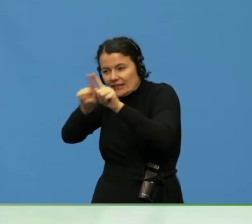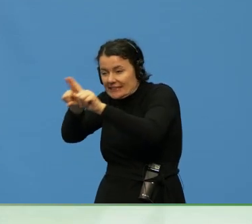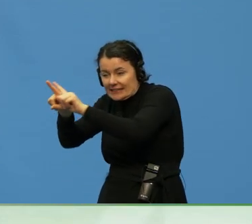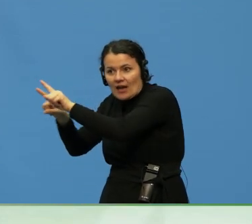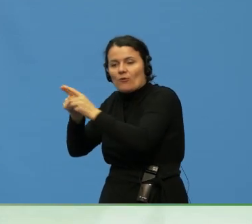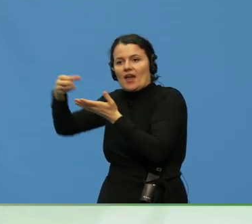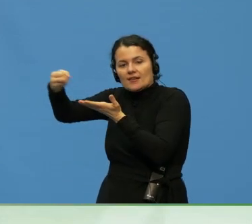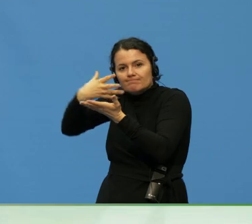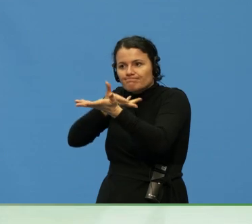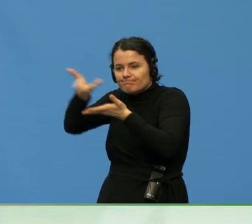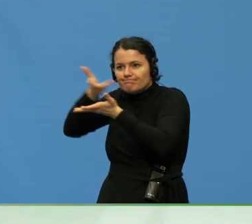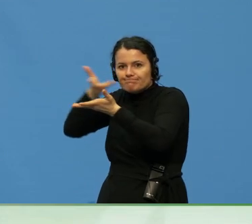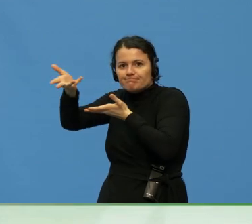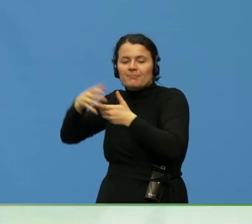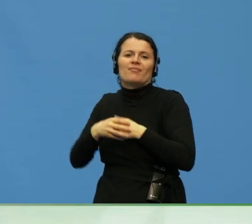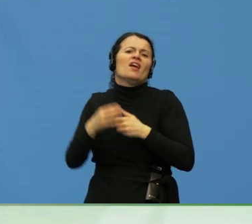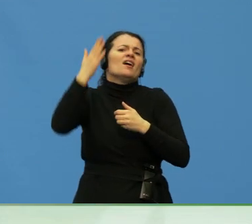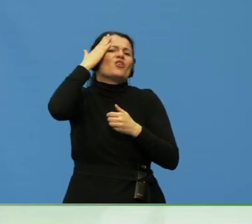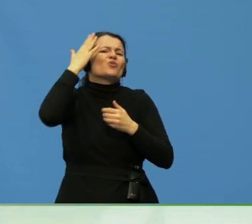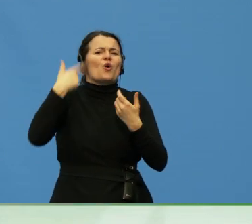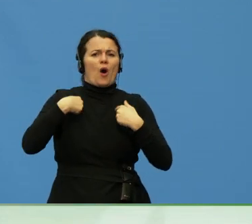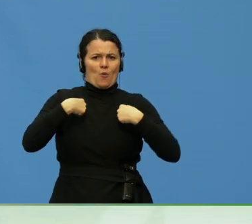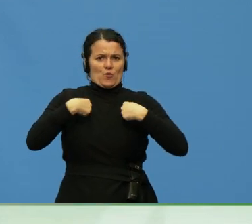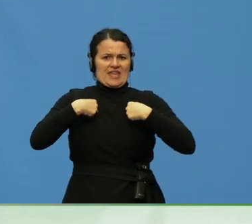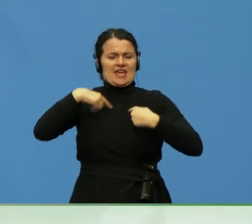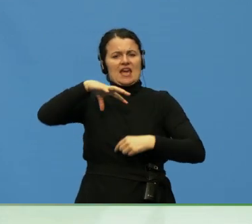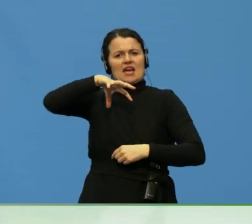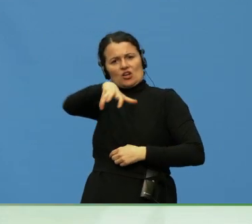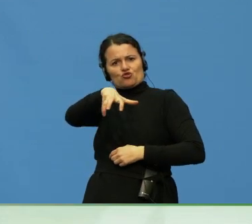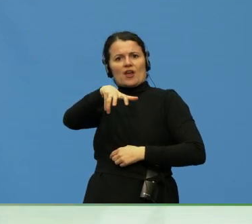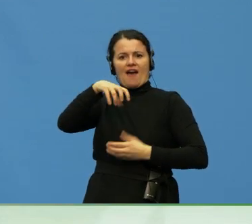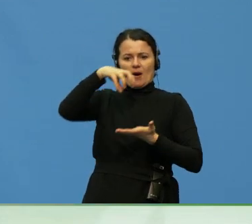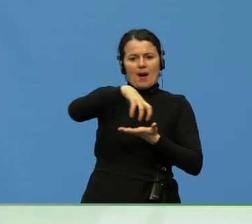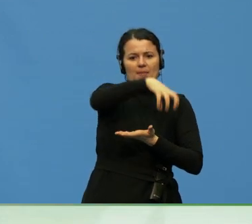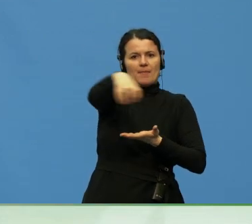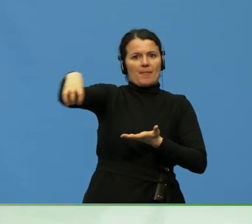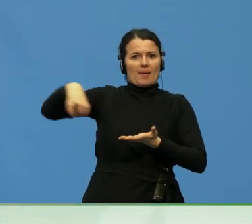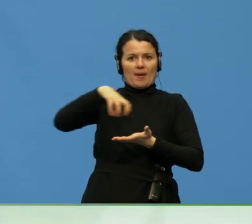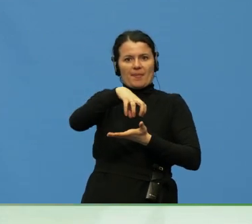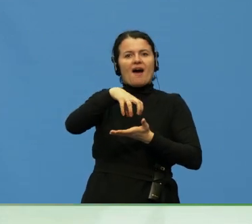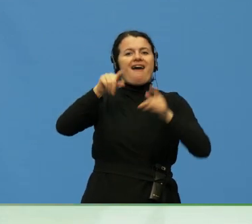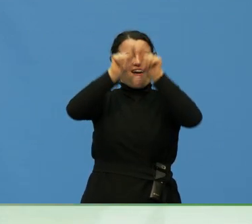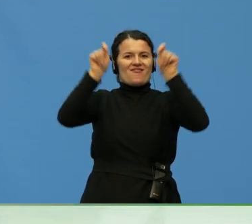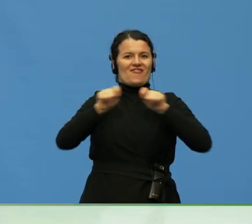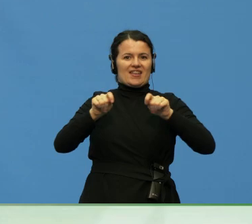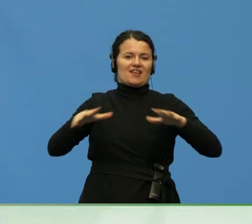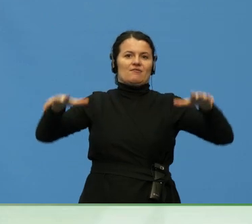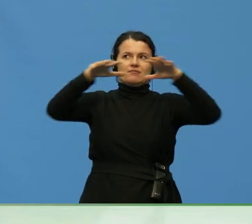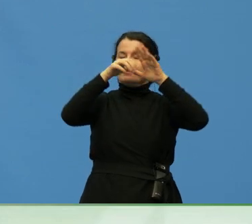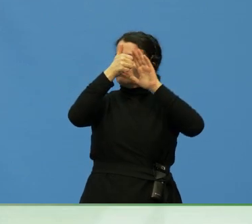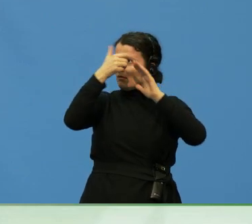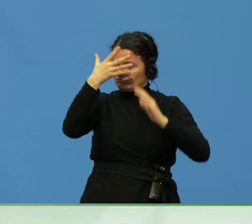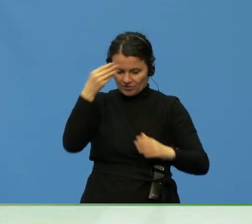we're a federated country, so there's things the government of Canada doesn't play in. And now I've completely lost the